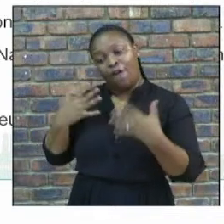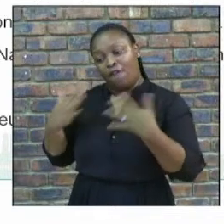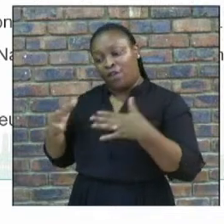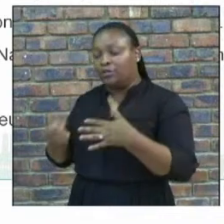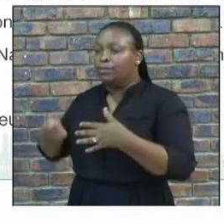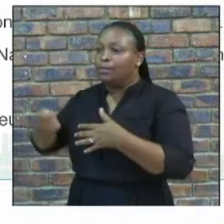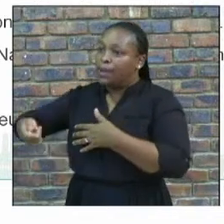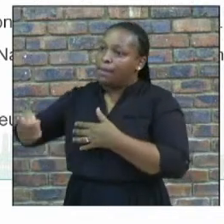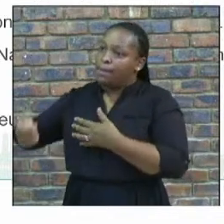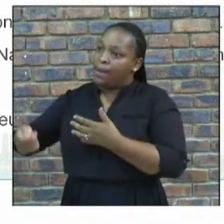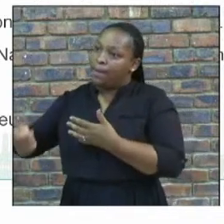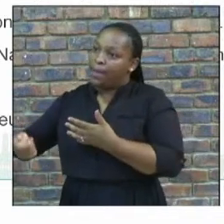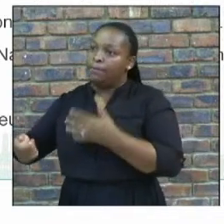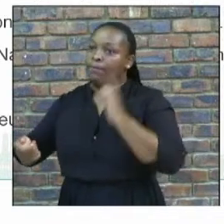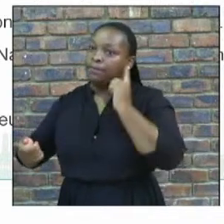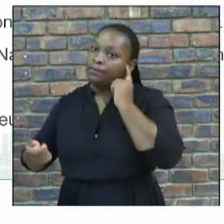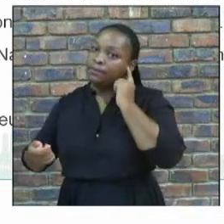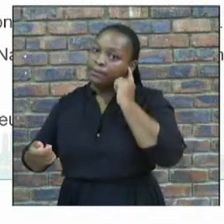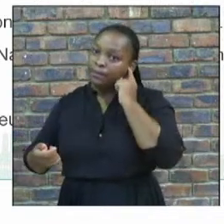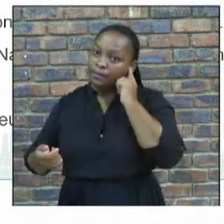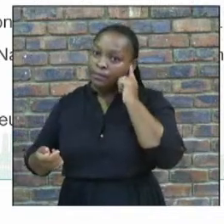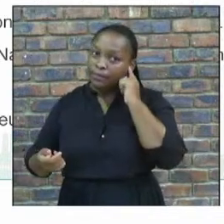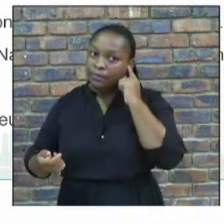will meaningfully